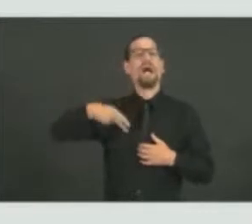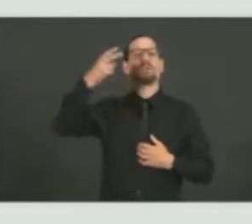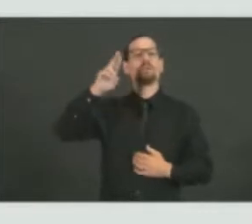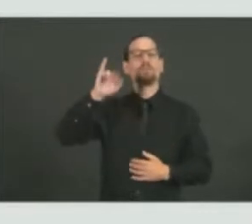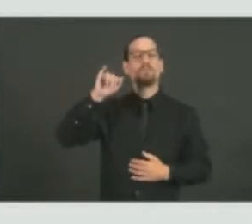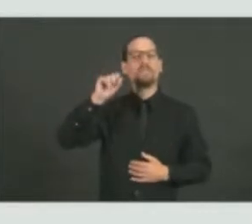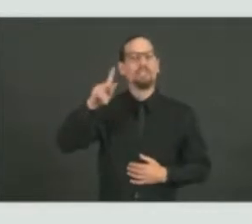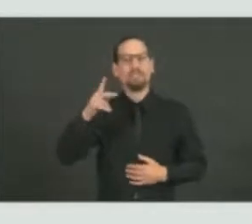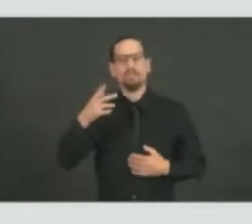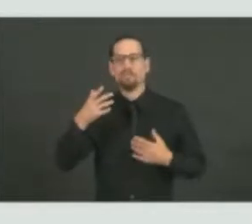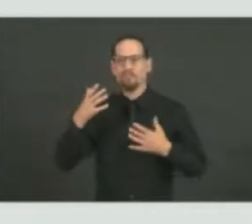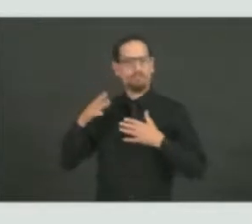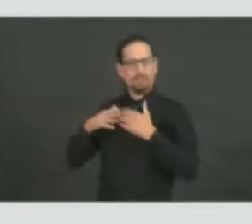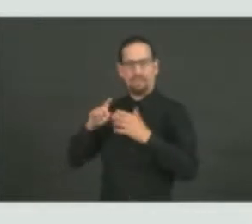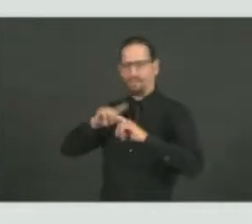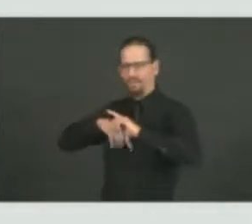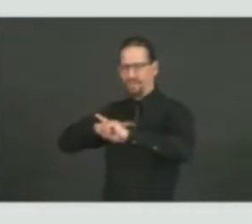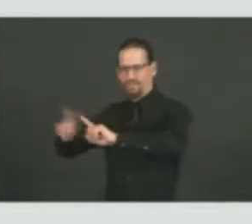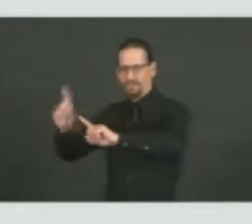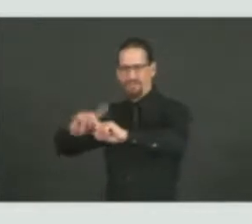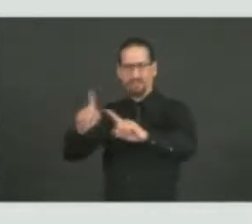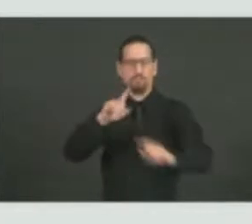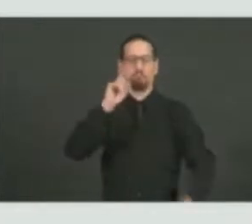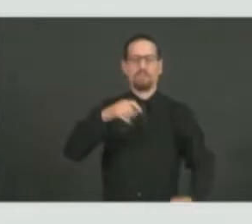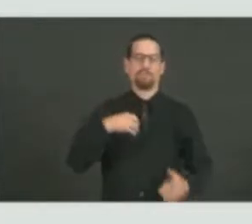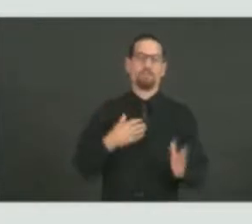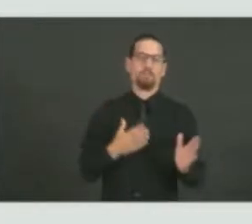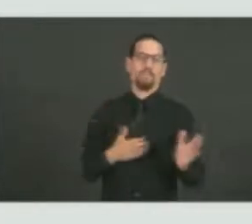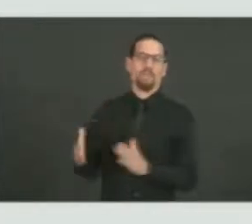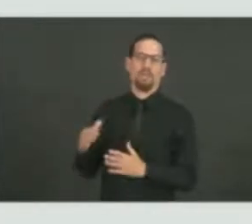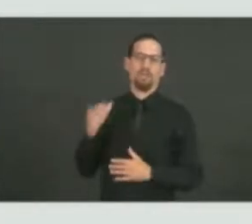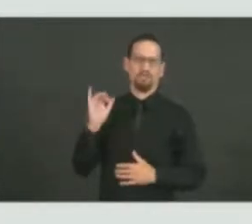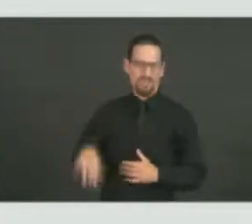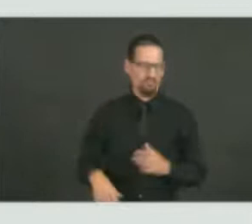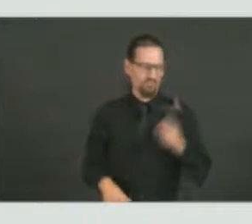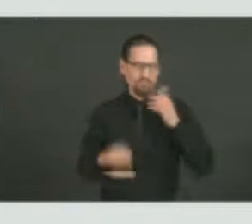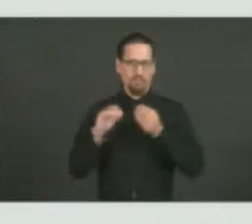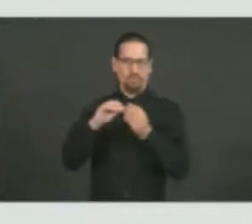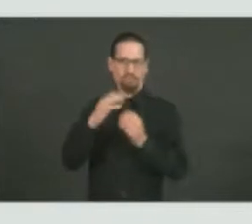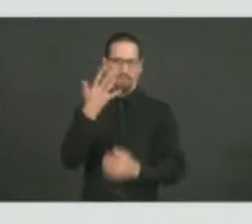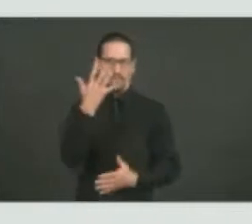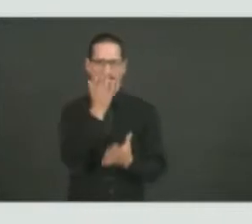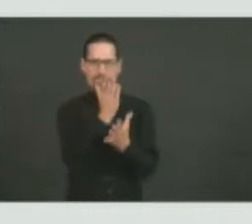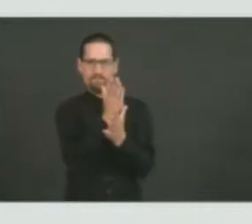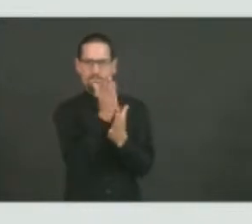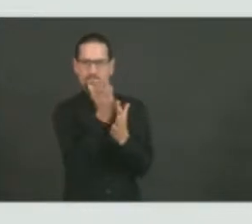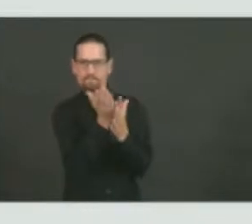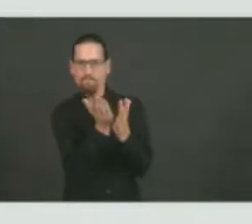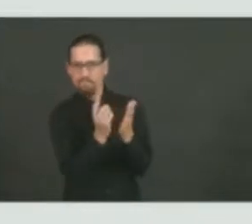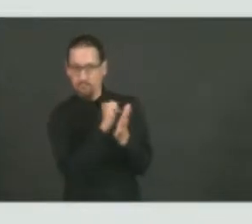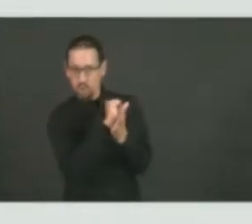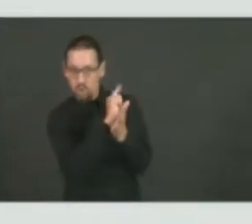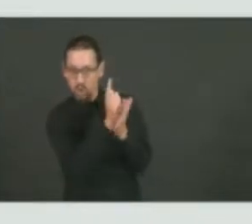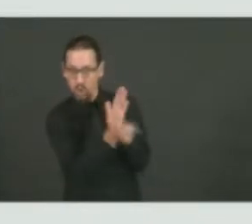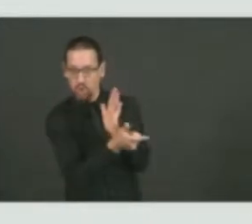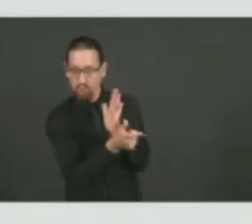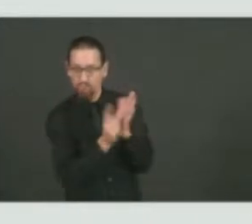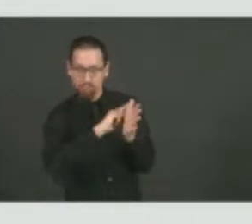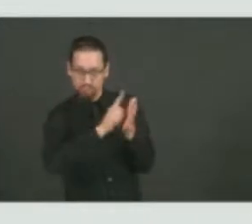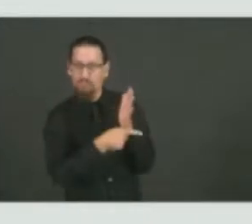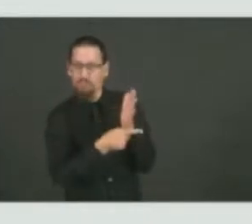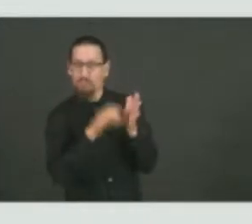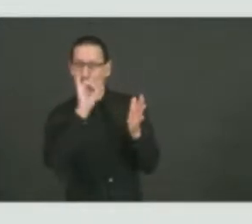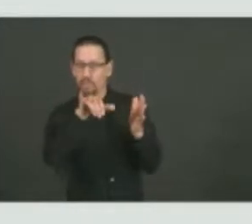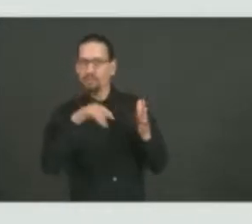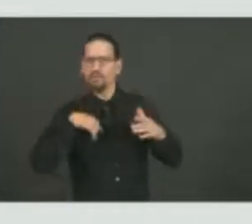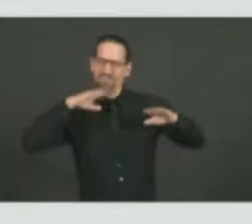etc. So these are the 5 areas which are on the screen before you that are going to be our focus as we go through the